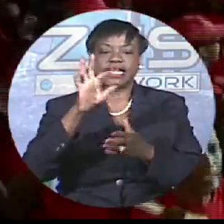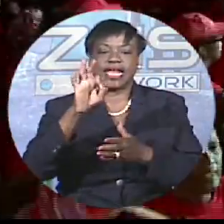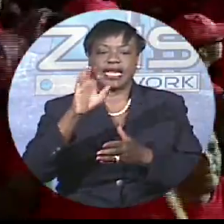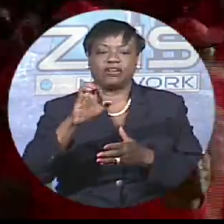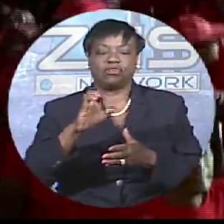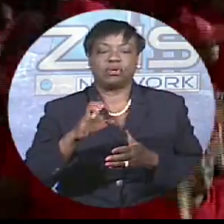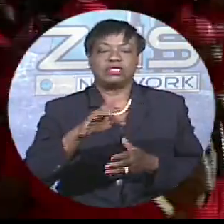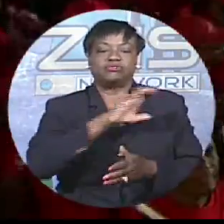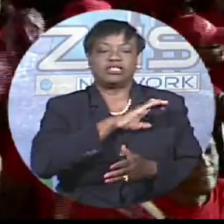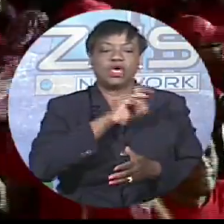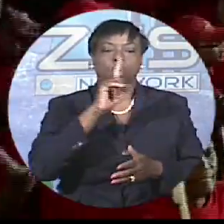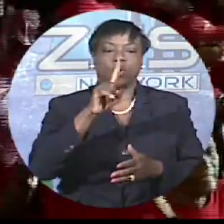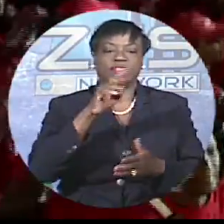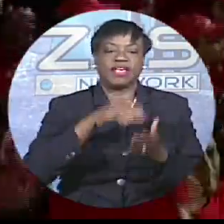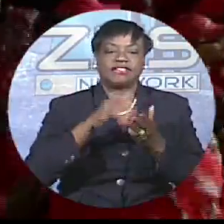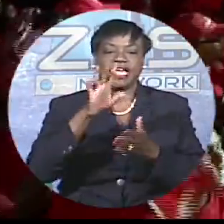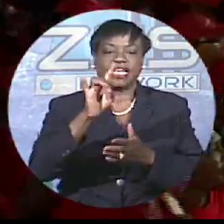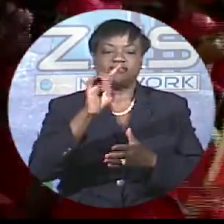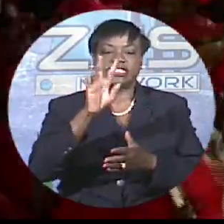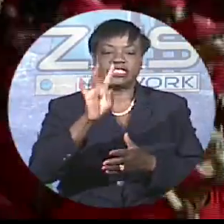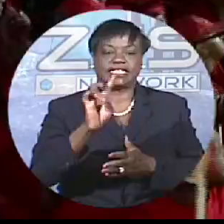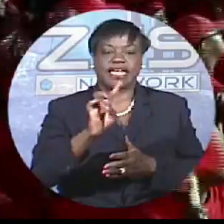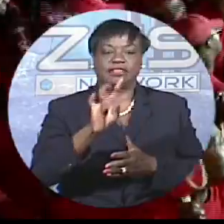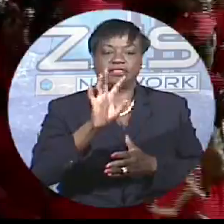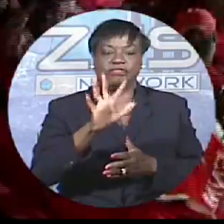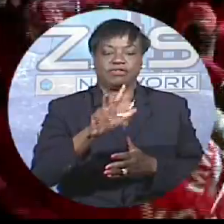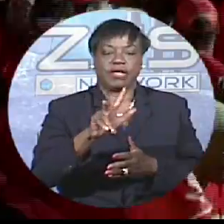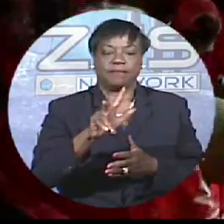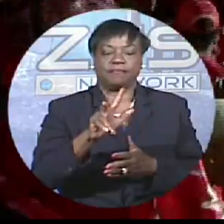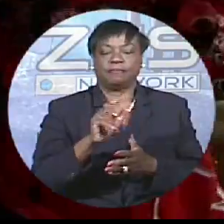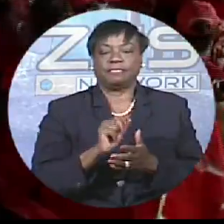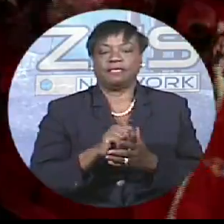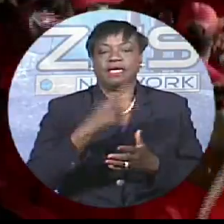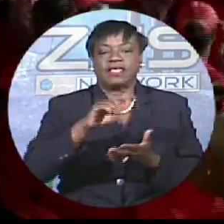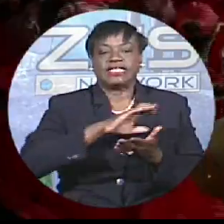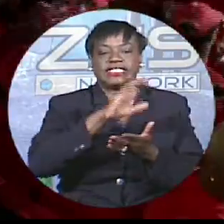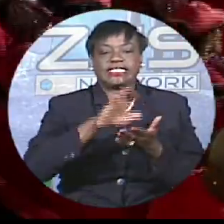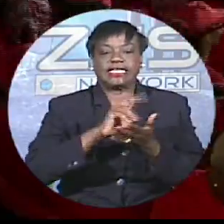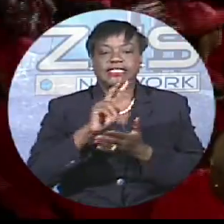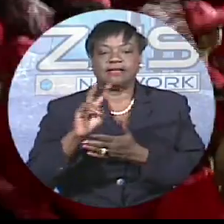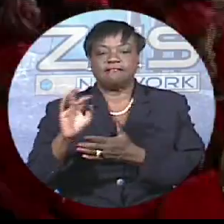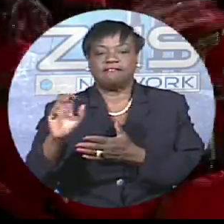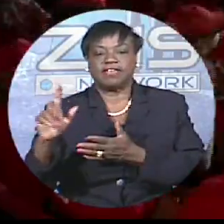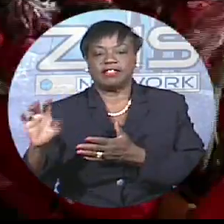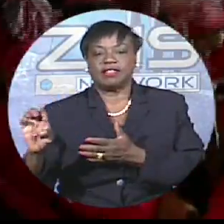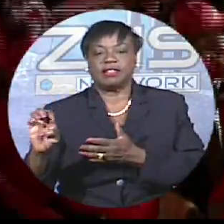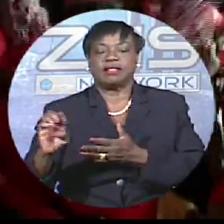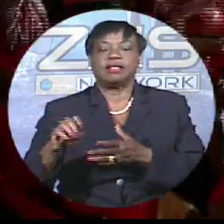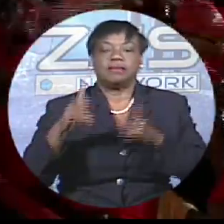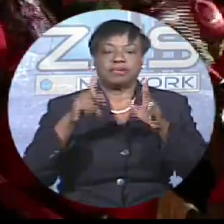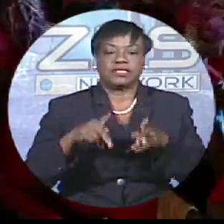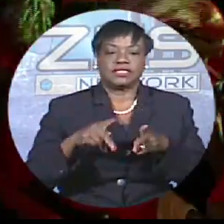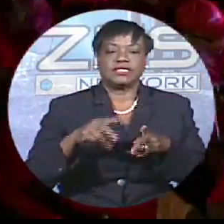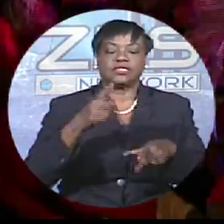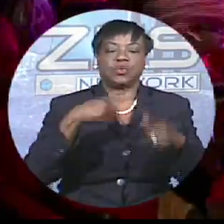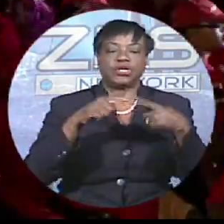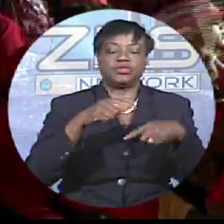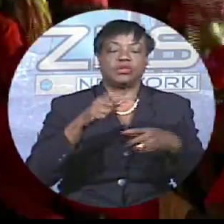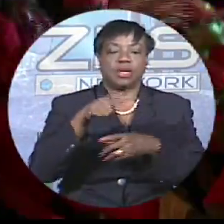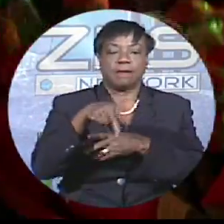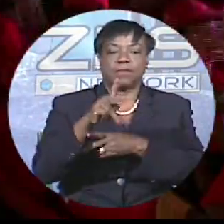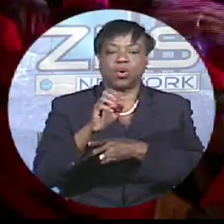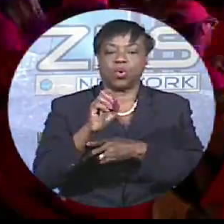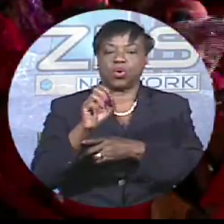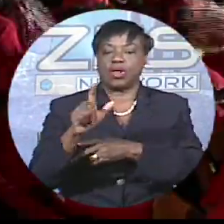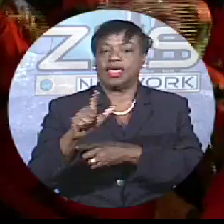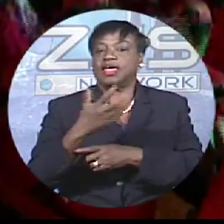Christie's 1,893. As these Centreville residents headed to the polls, they noted publicly what they were looking